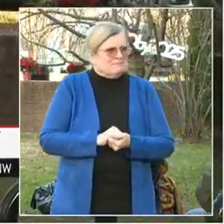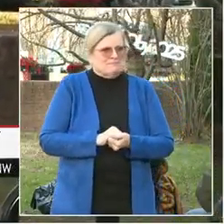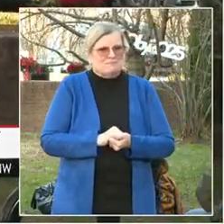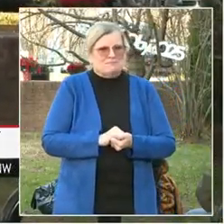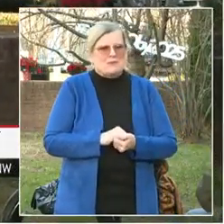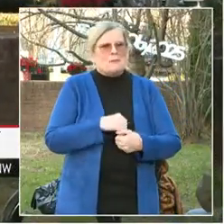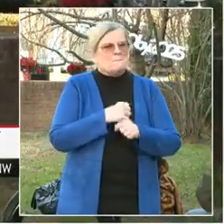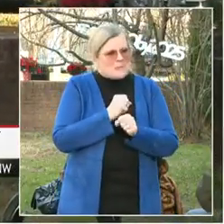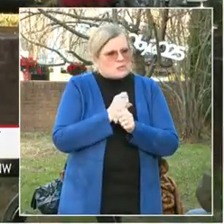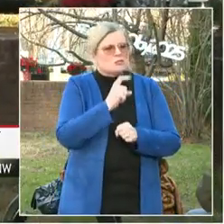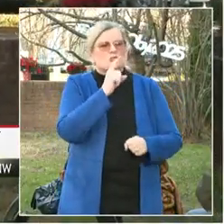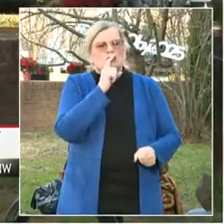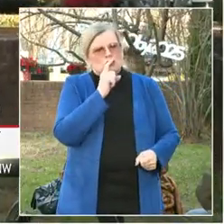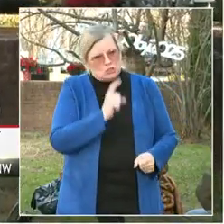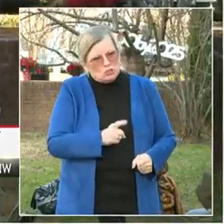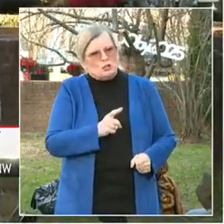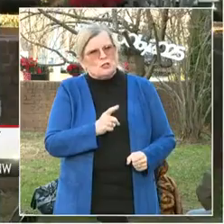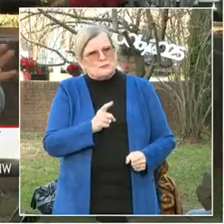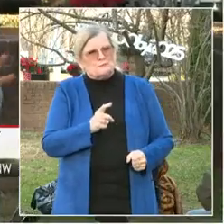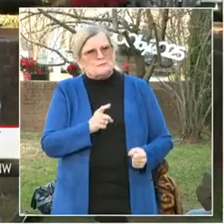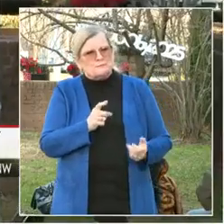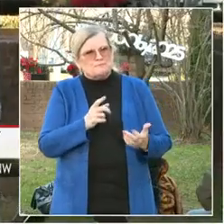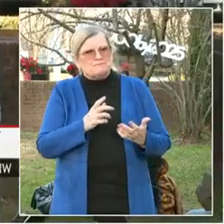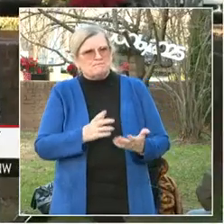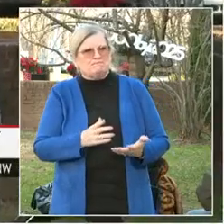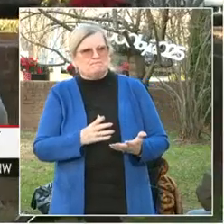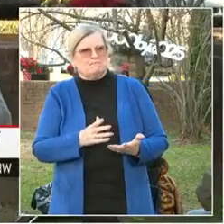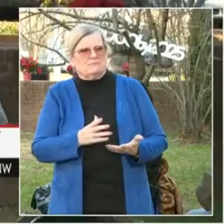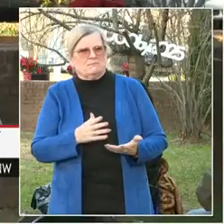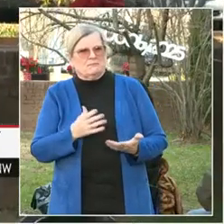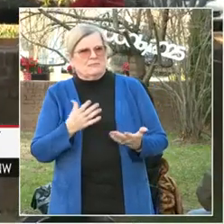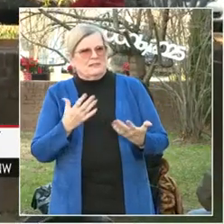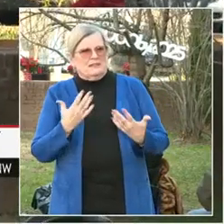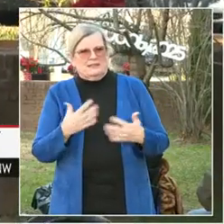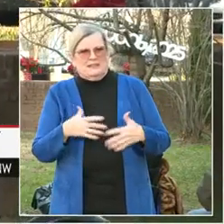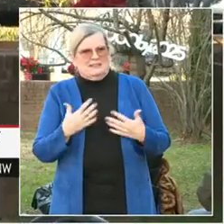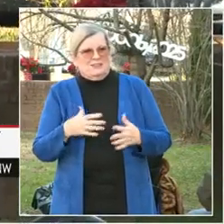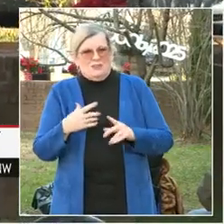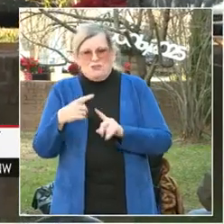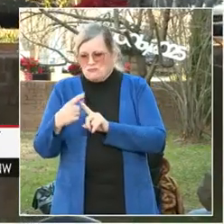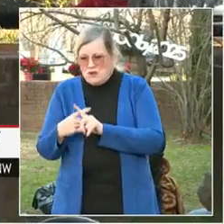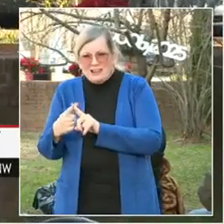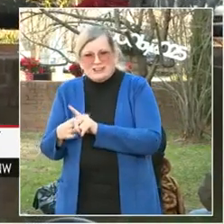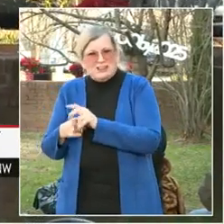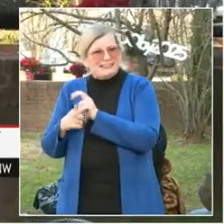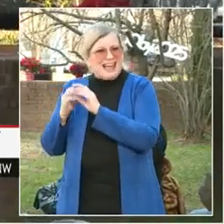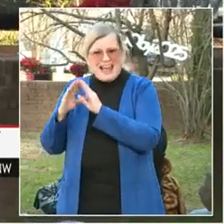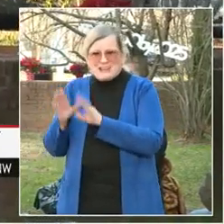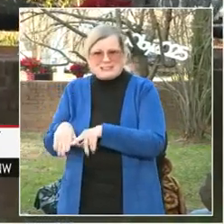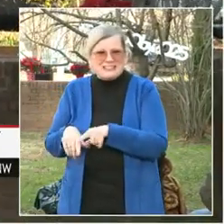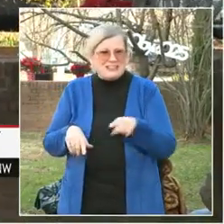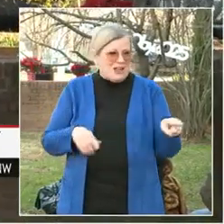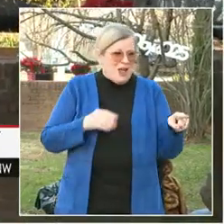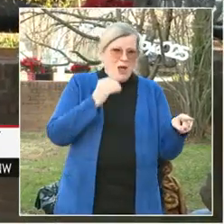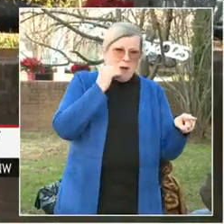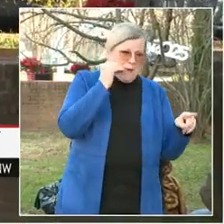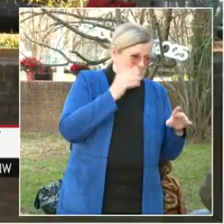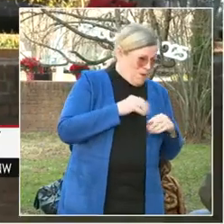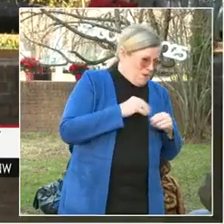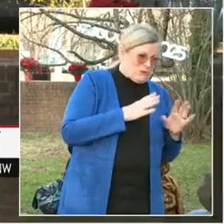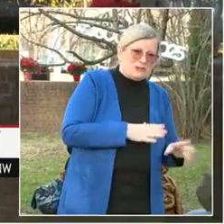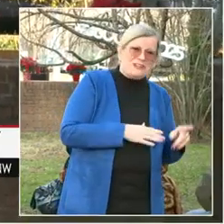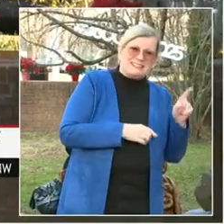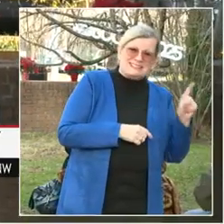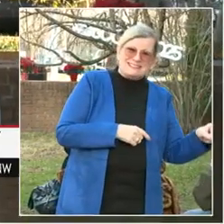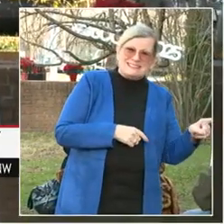make sure, because among rental housing, among home ownership housing,